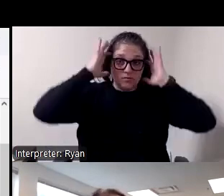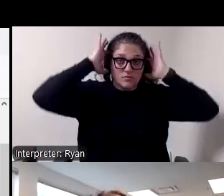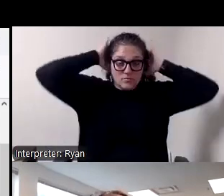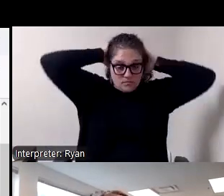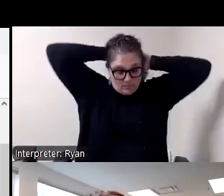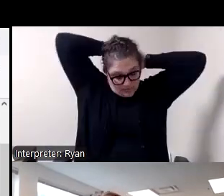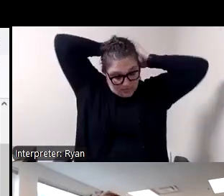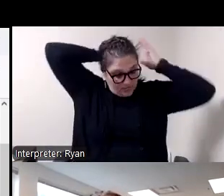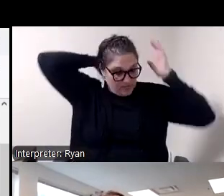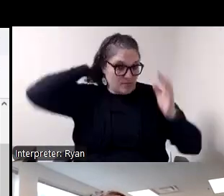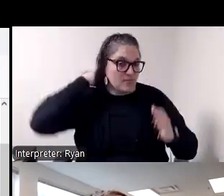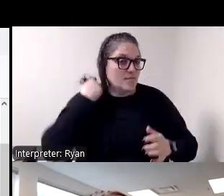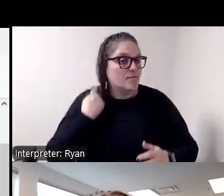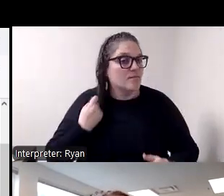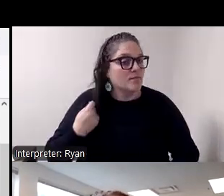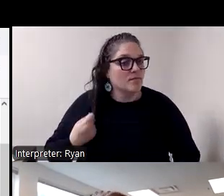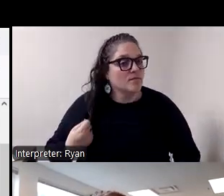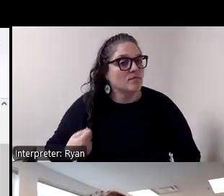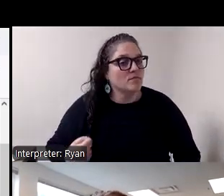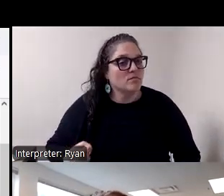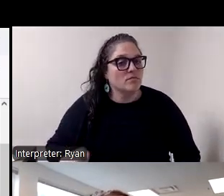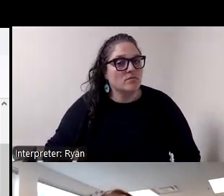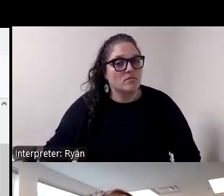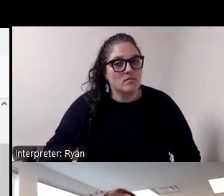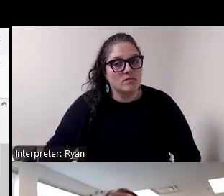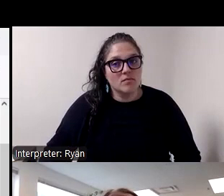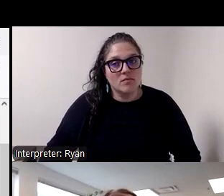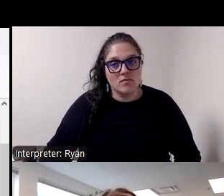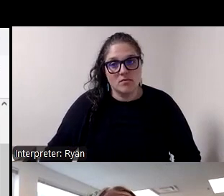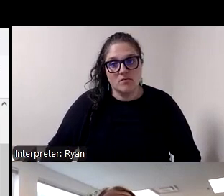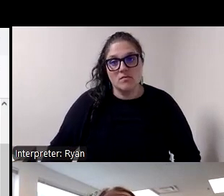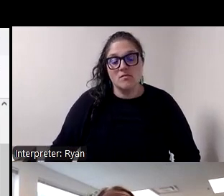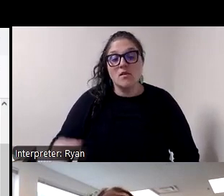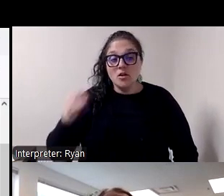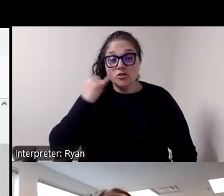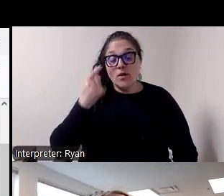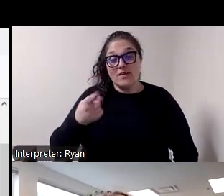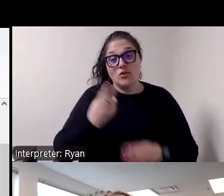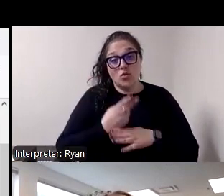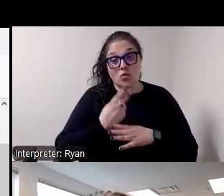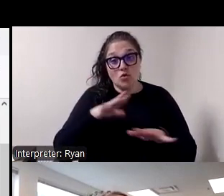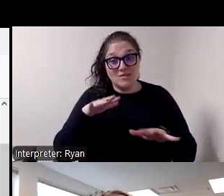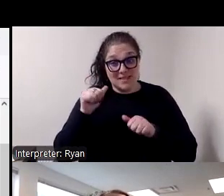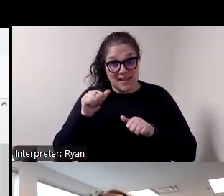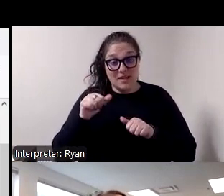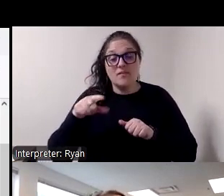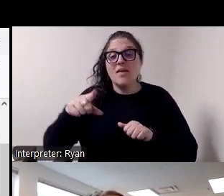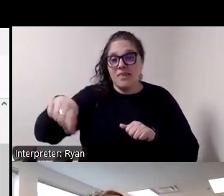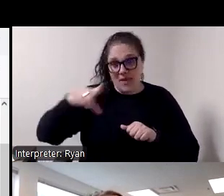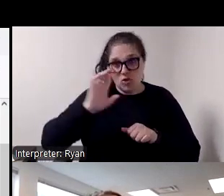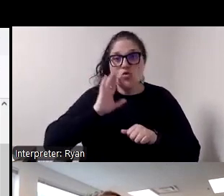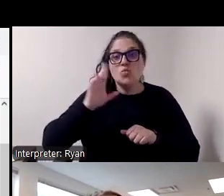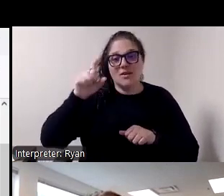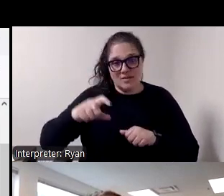Yes. I'm so sorry about that. I did not add my paper timesheet. I did not prepare that. But yes, if you do take leave, then yes, you will need a